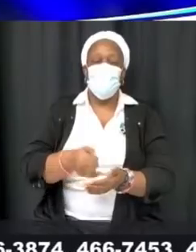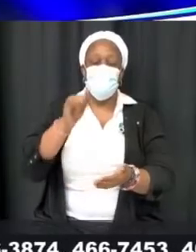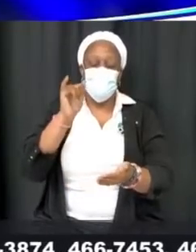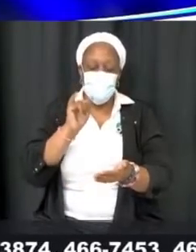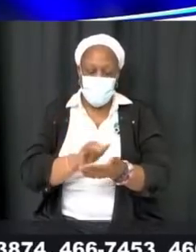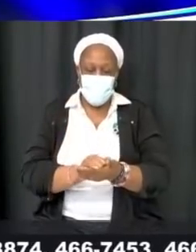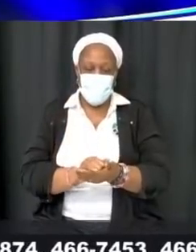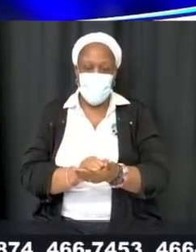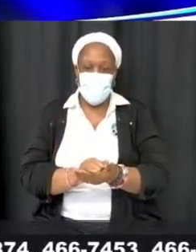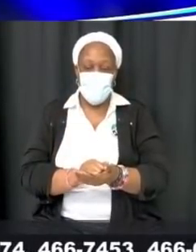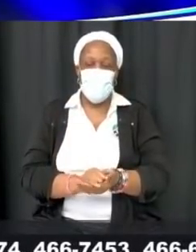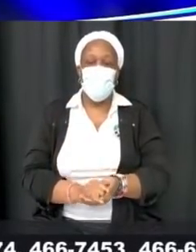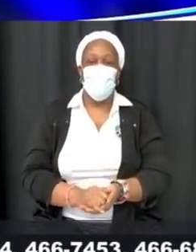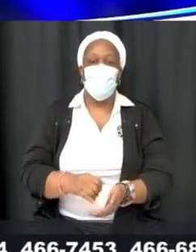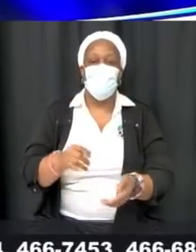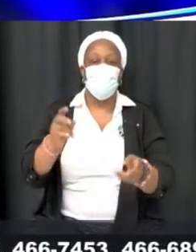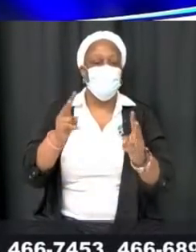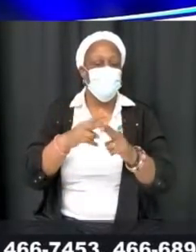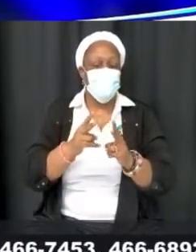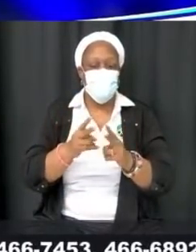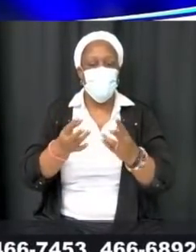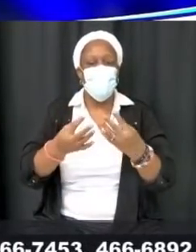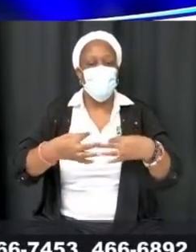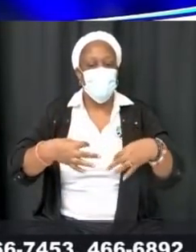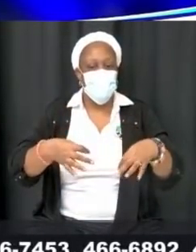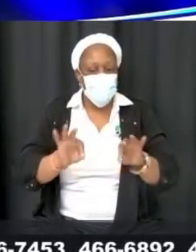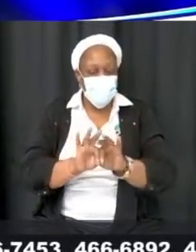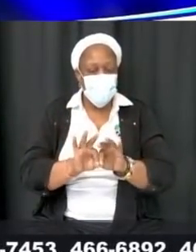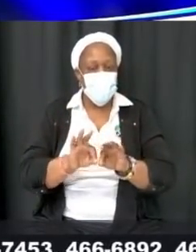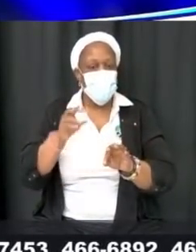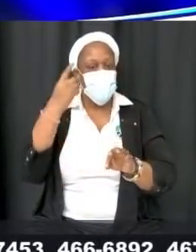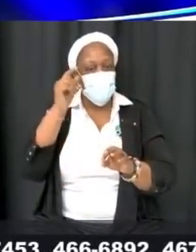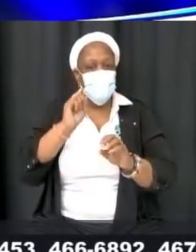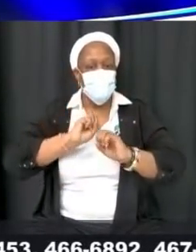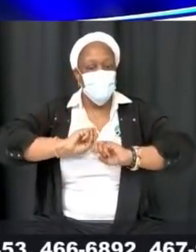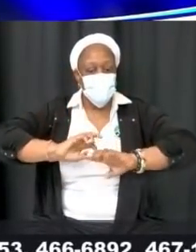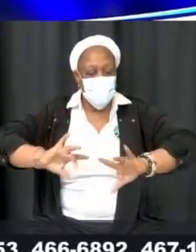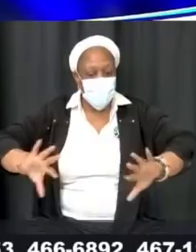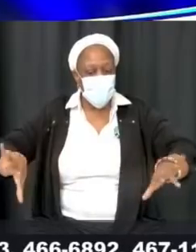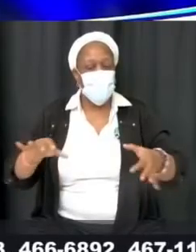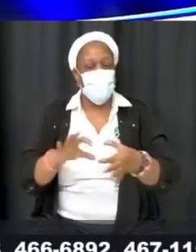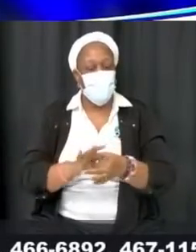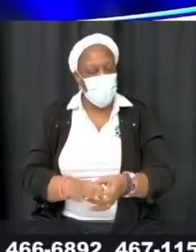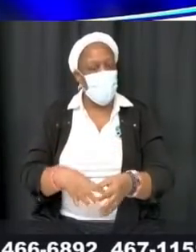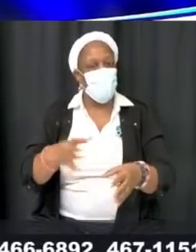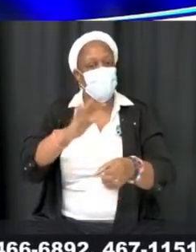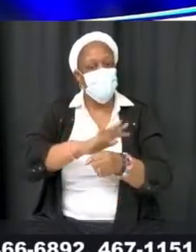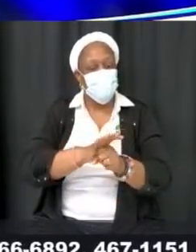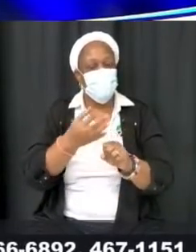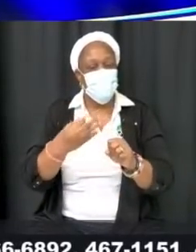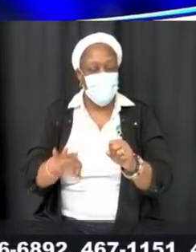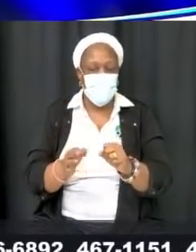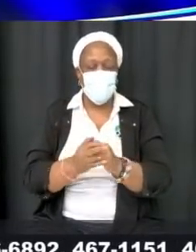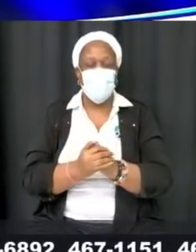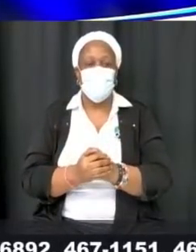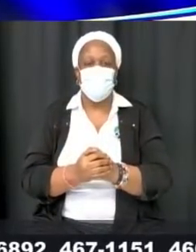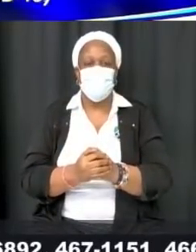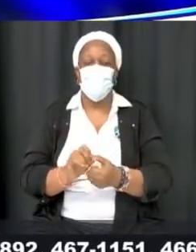basic protocols are intended to prevent the spread of the virus and are requirements of the